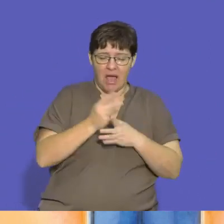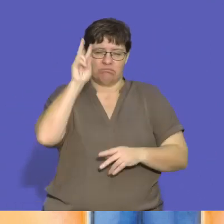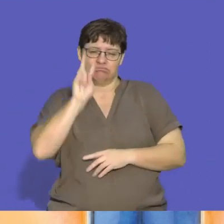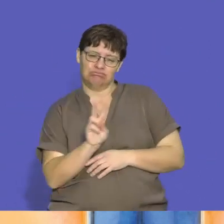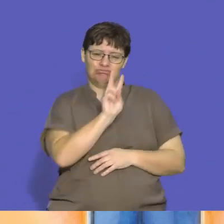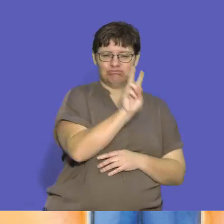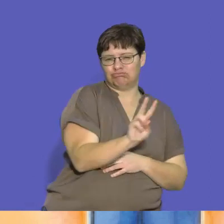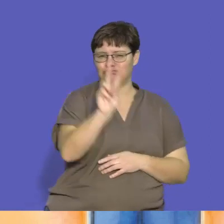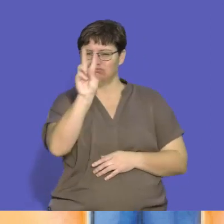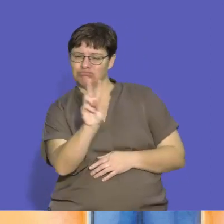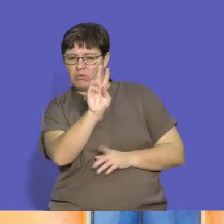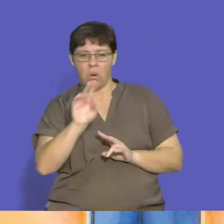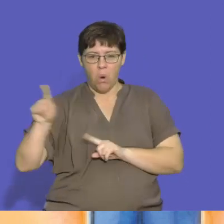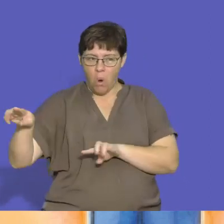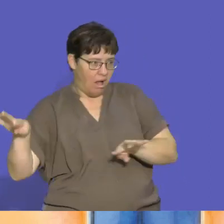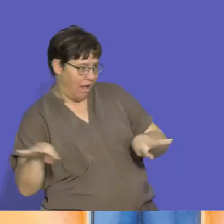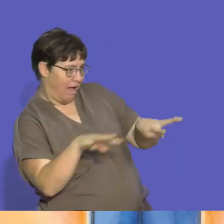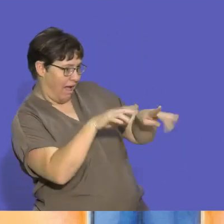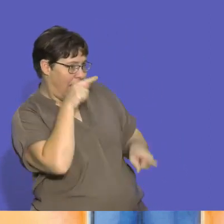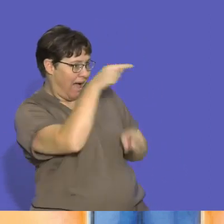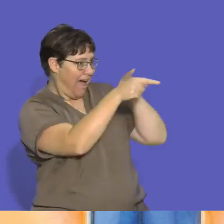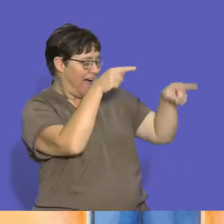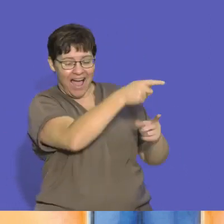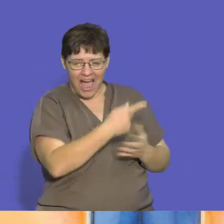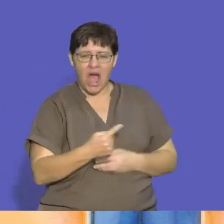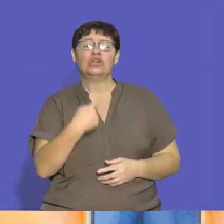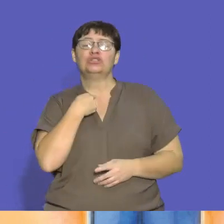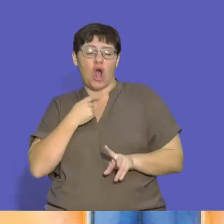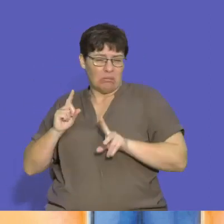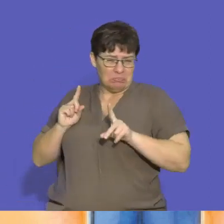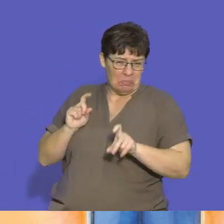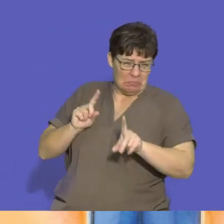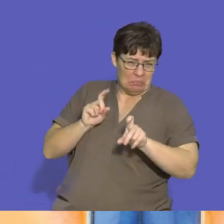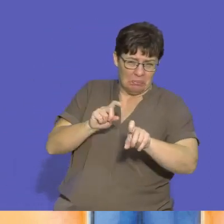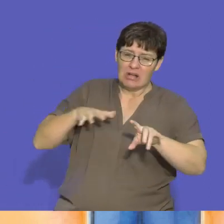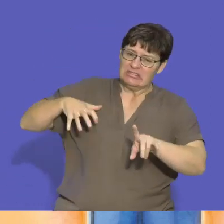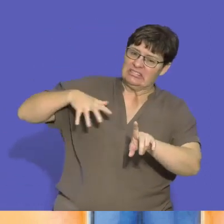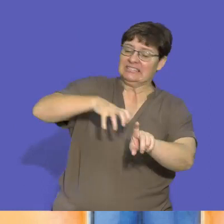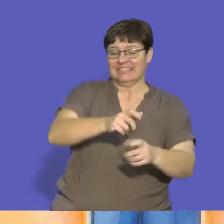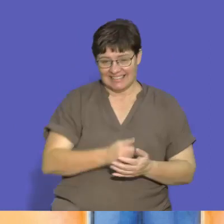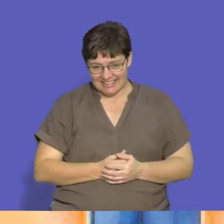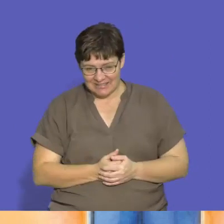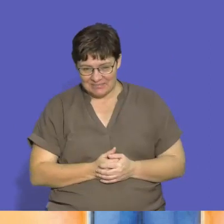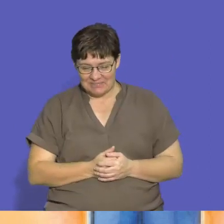to school. Everyone stared and pointed at them. The dogs chased them.